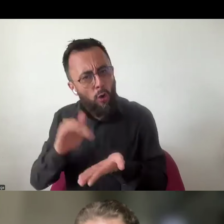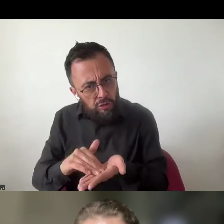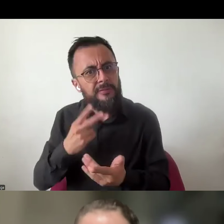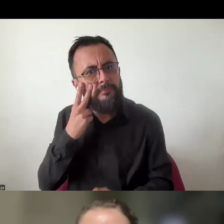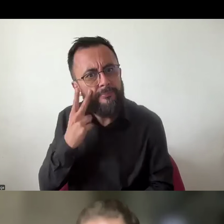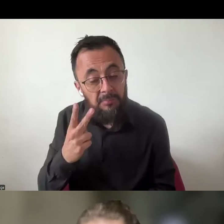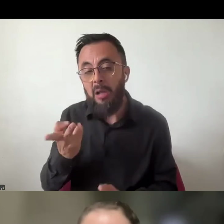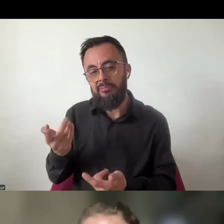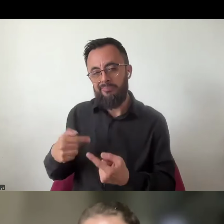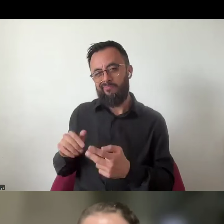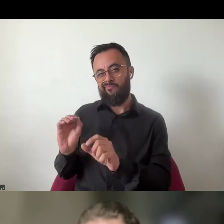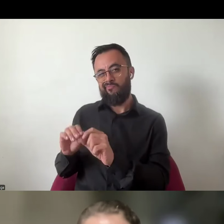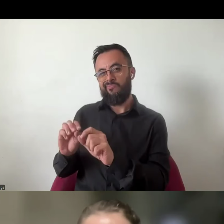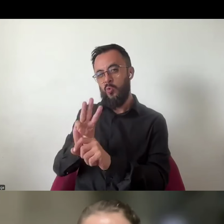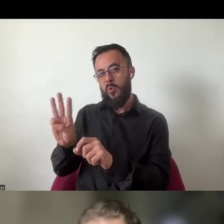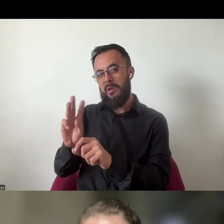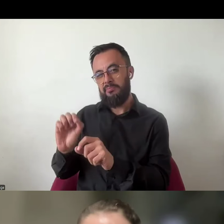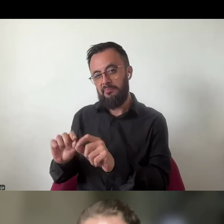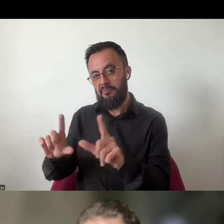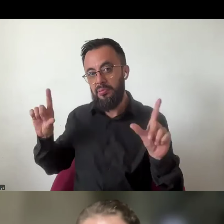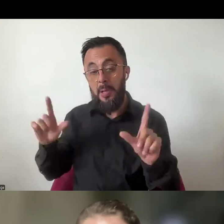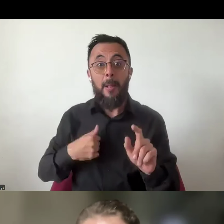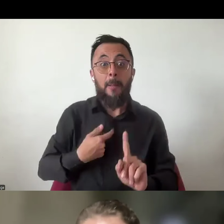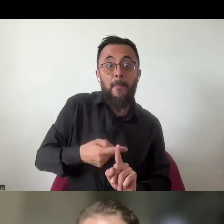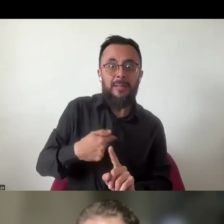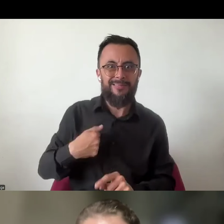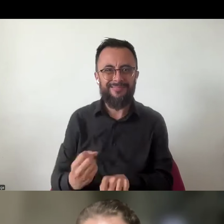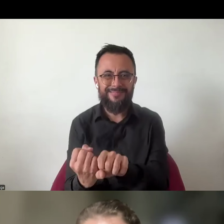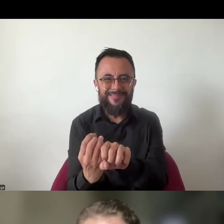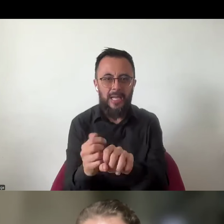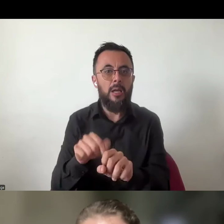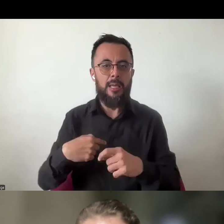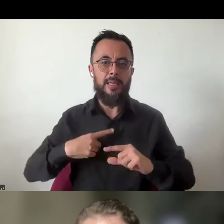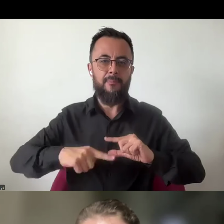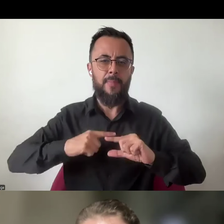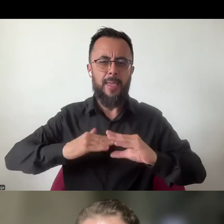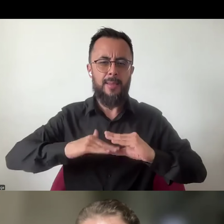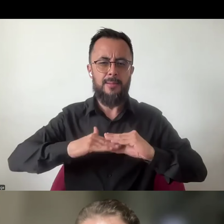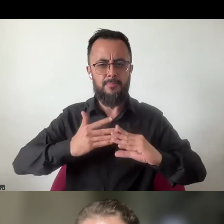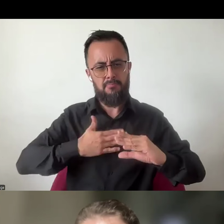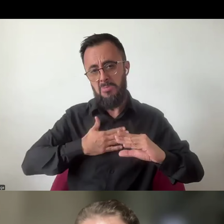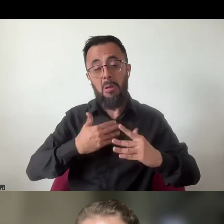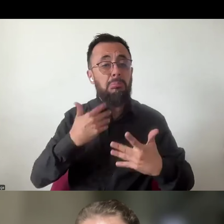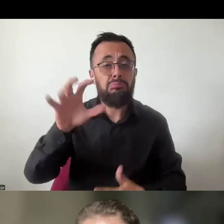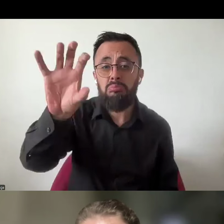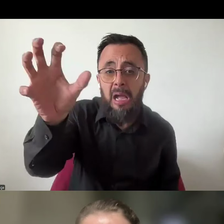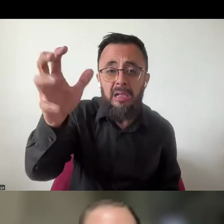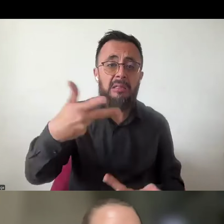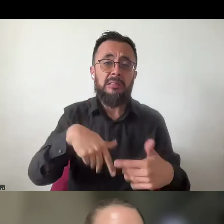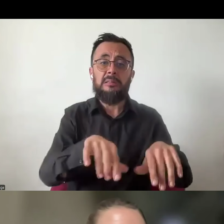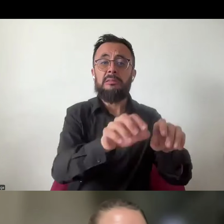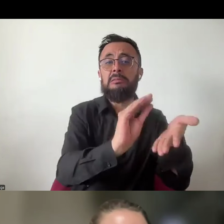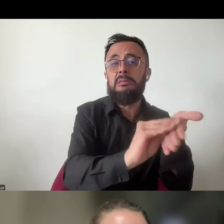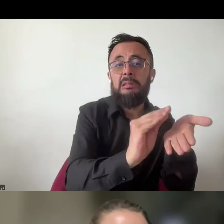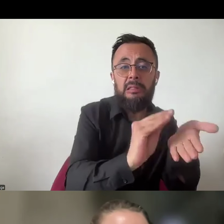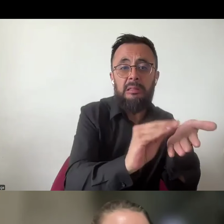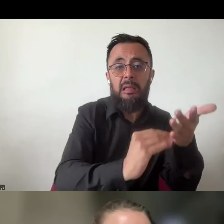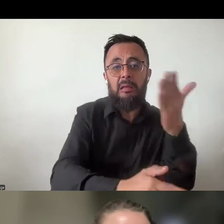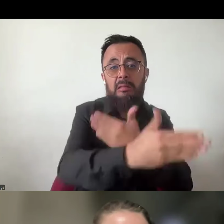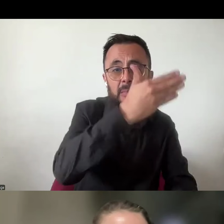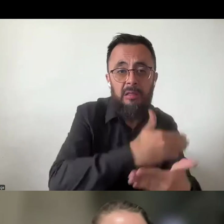you want to see it again, I'll also put my email on the chat. So any ministries or